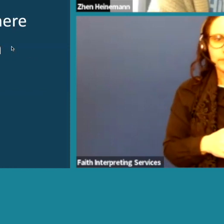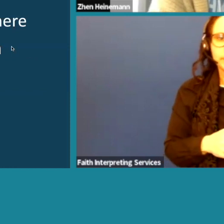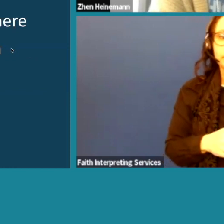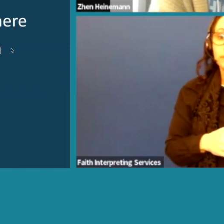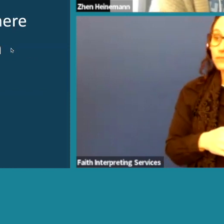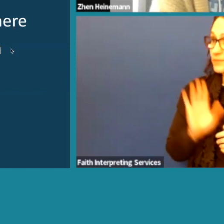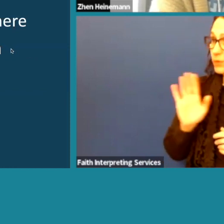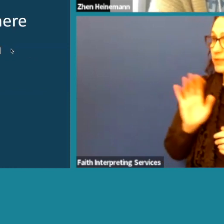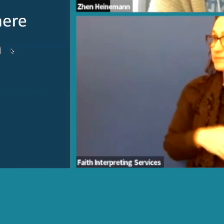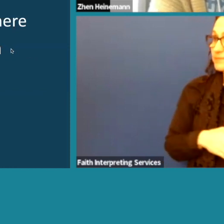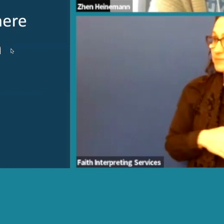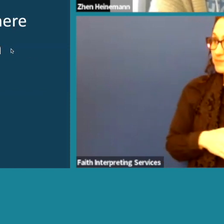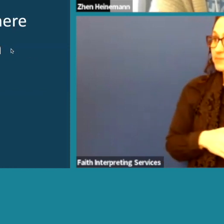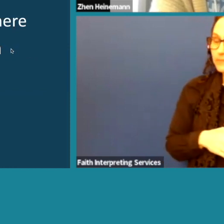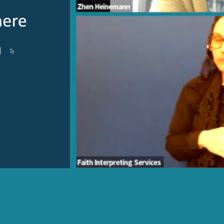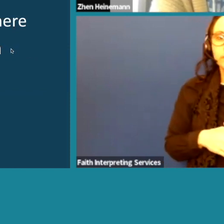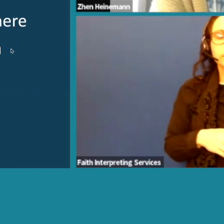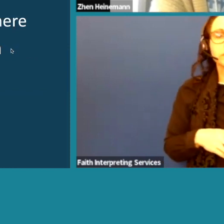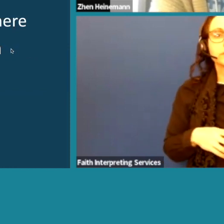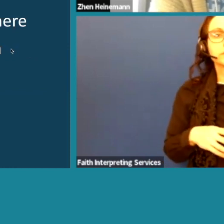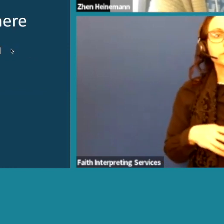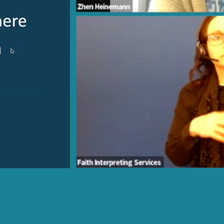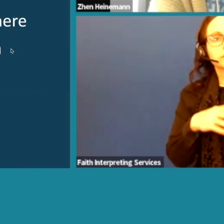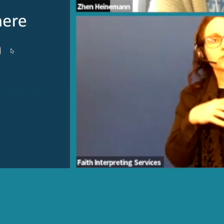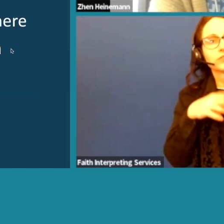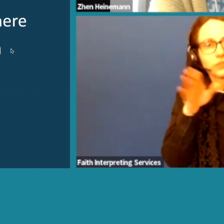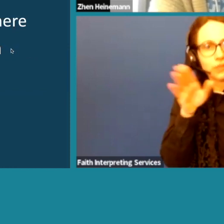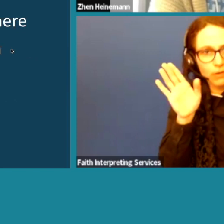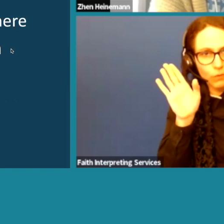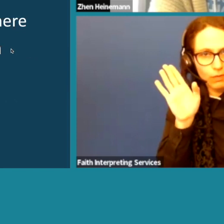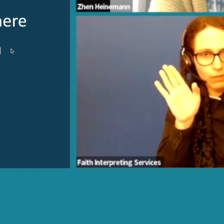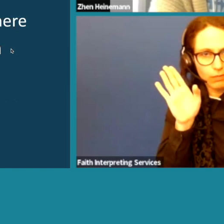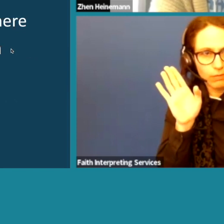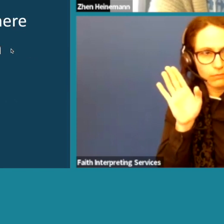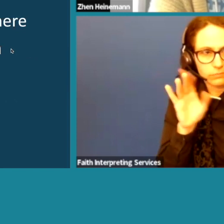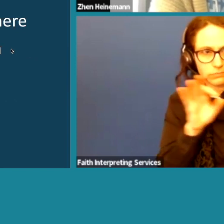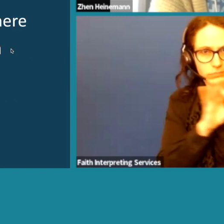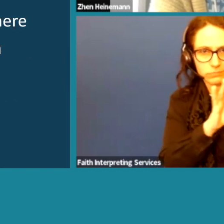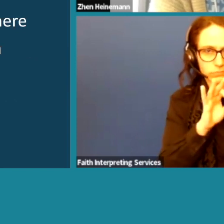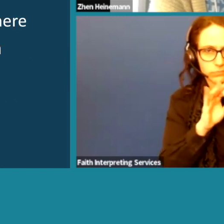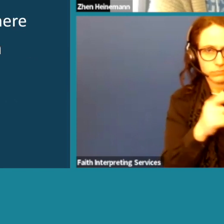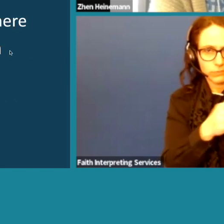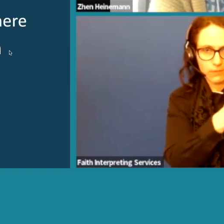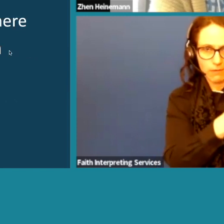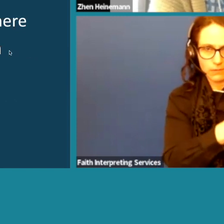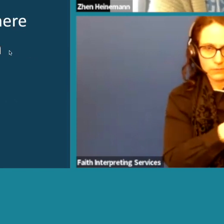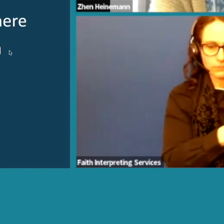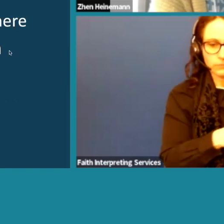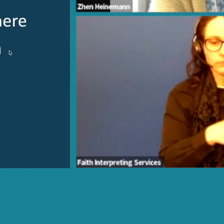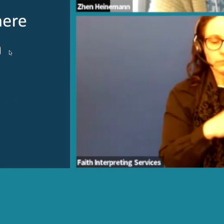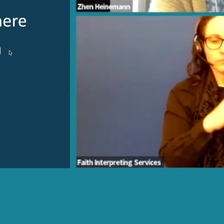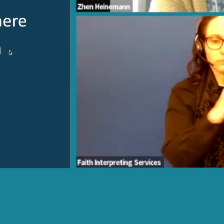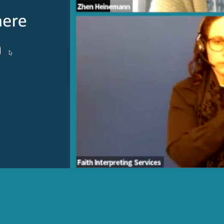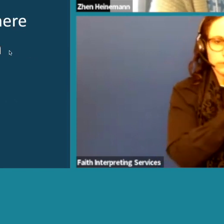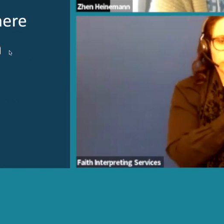Excellent. So generally, folks, in regards to policies, businesses and nonprofits that are open to the